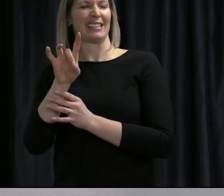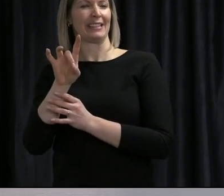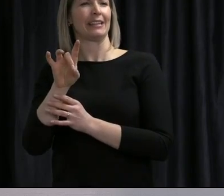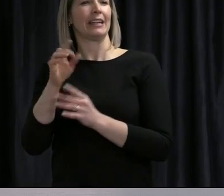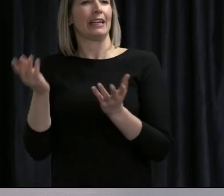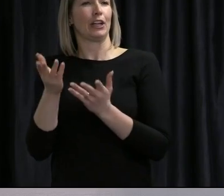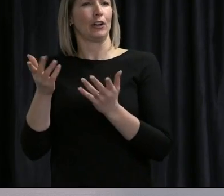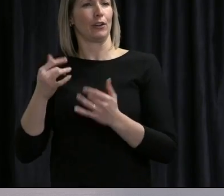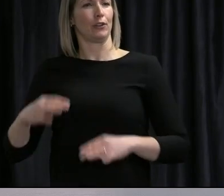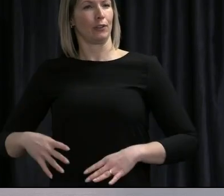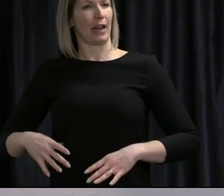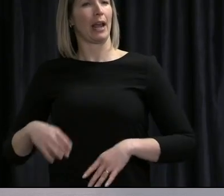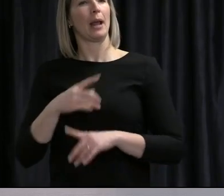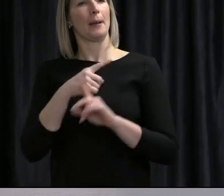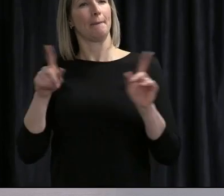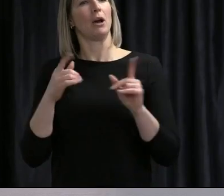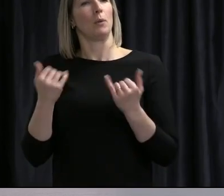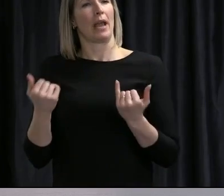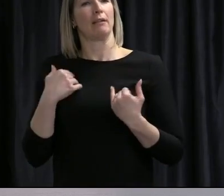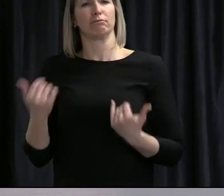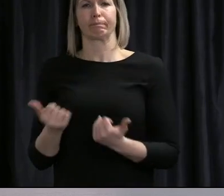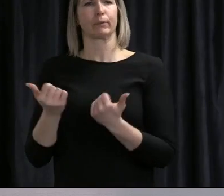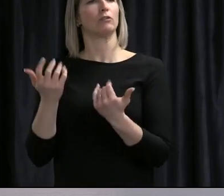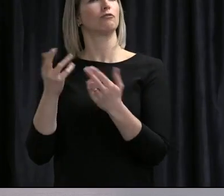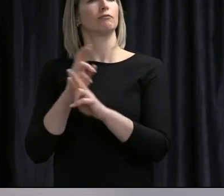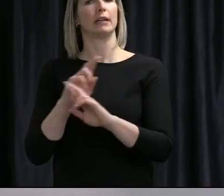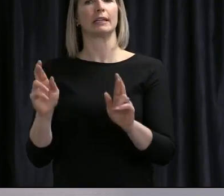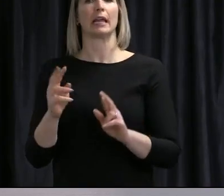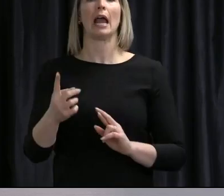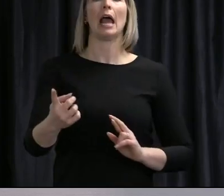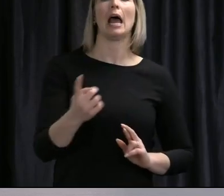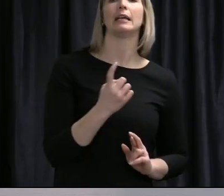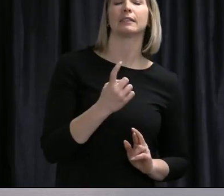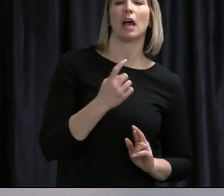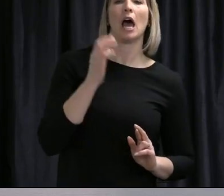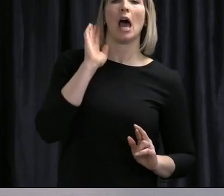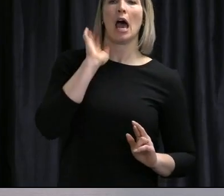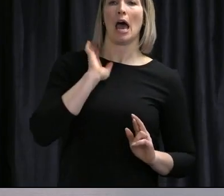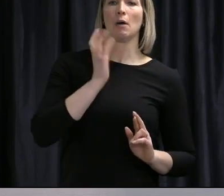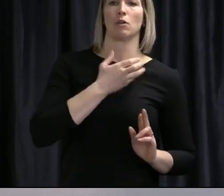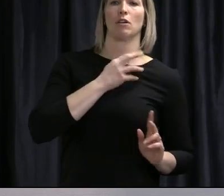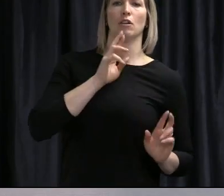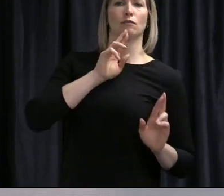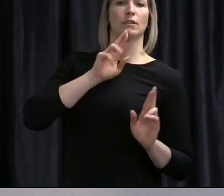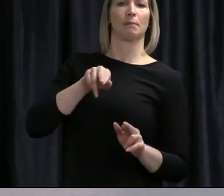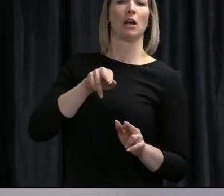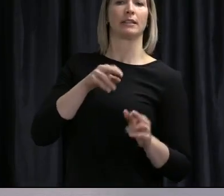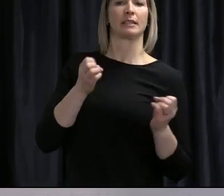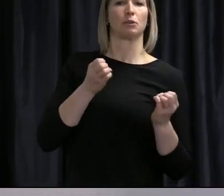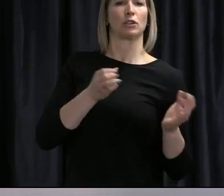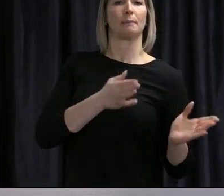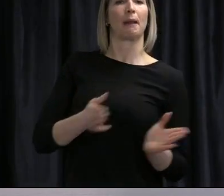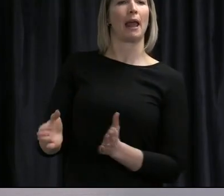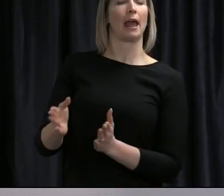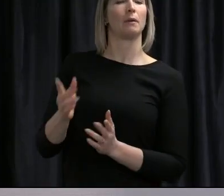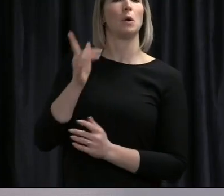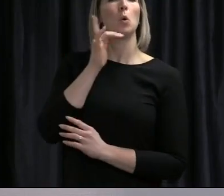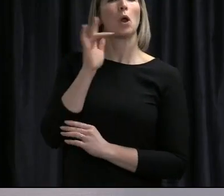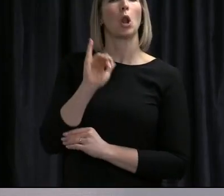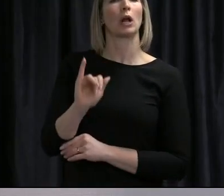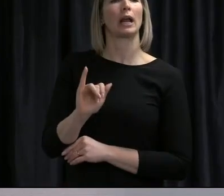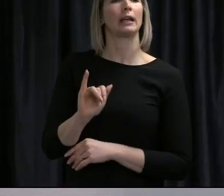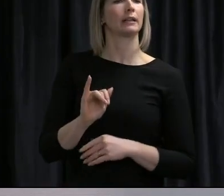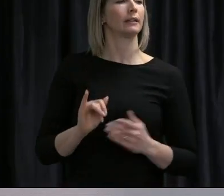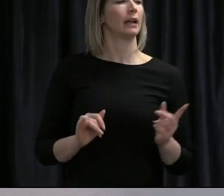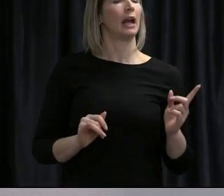public health response committee that you formed. What is it going to be doing? So yesterday, I had a conversation with